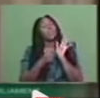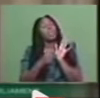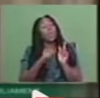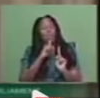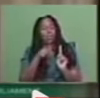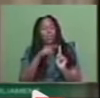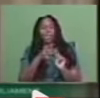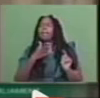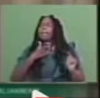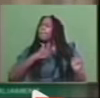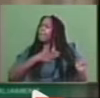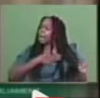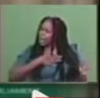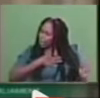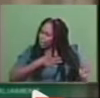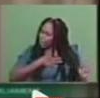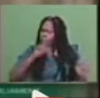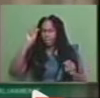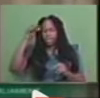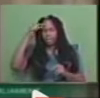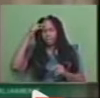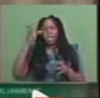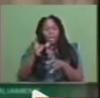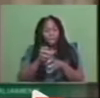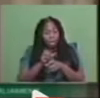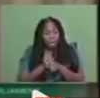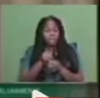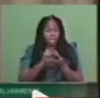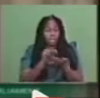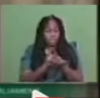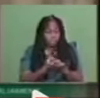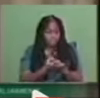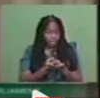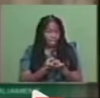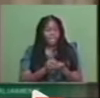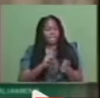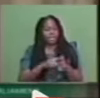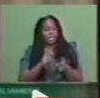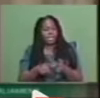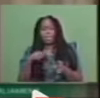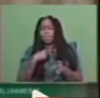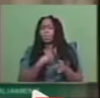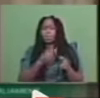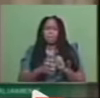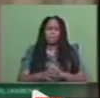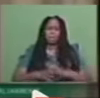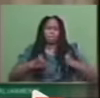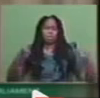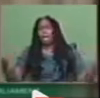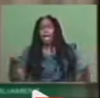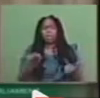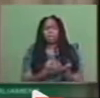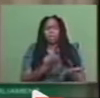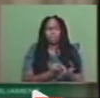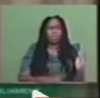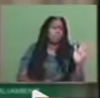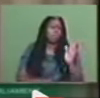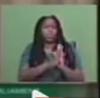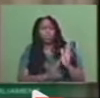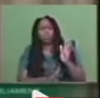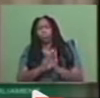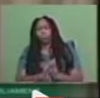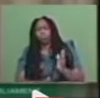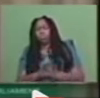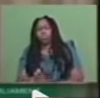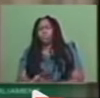that economy had tanked, contracting by almost 5% in fiscal 2009 and had struggled with the lagged effects of the global